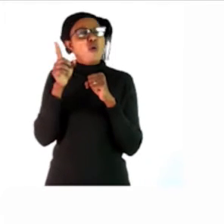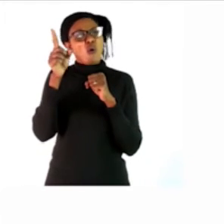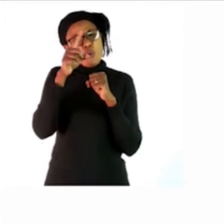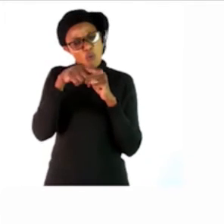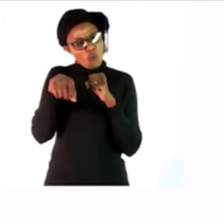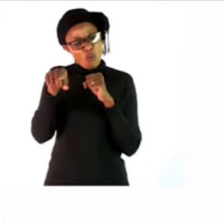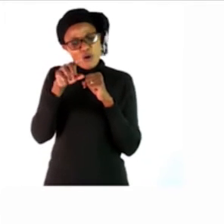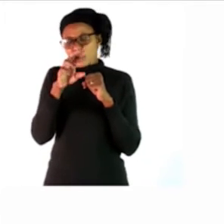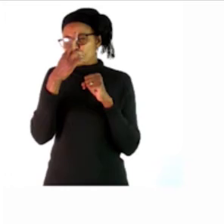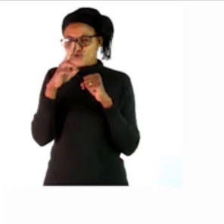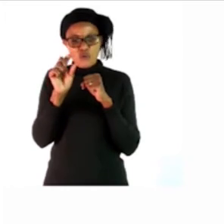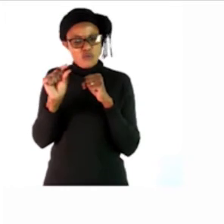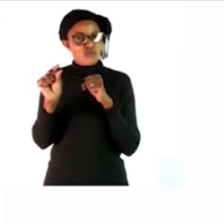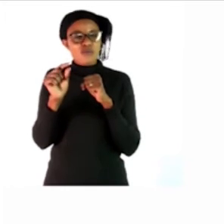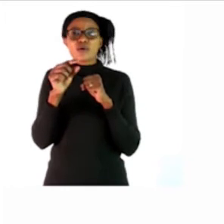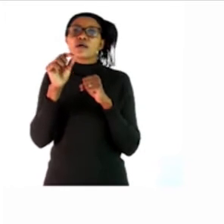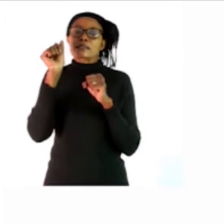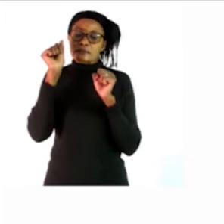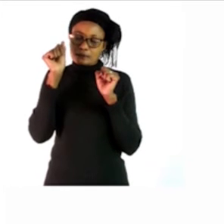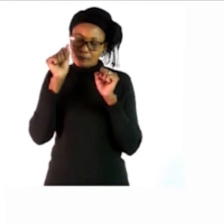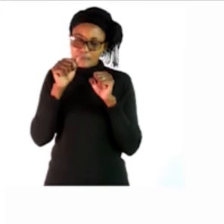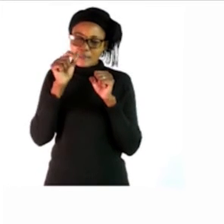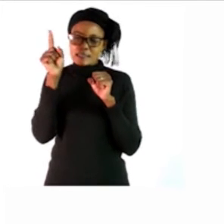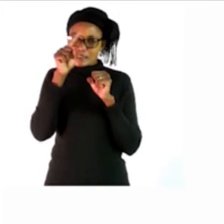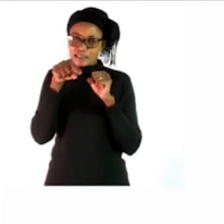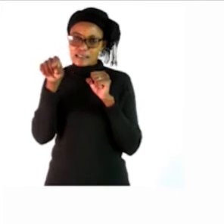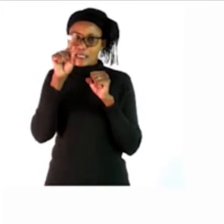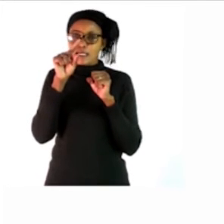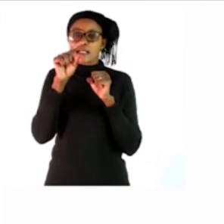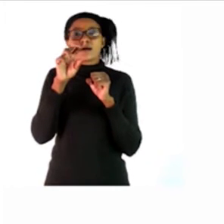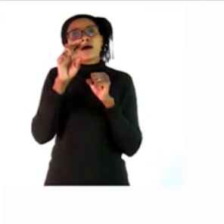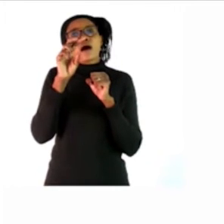word. You just circle